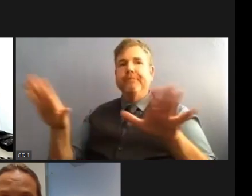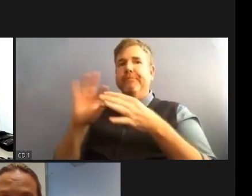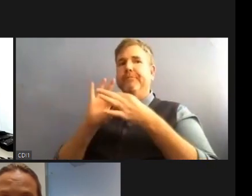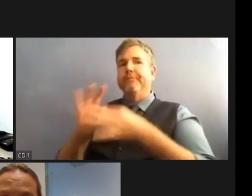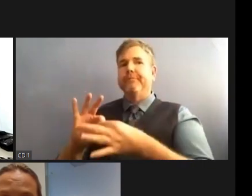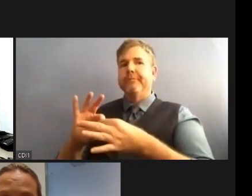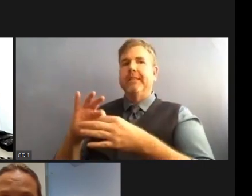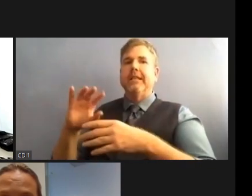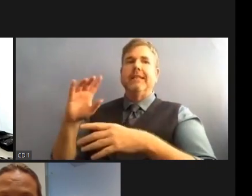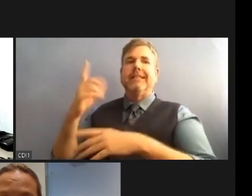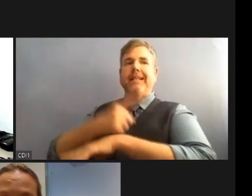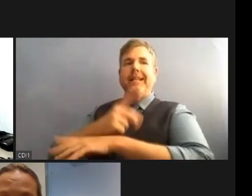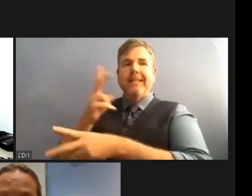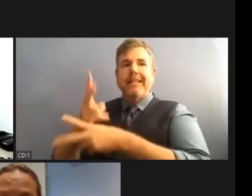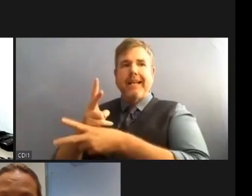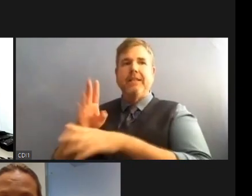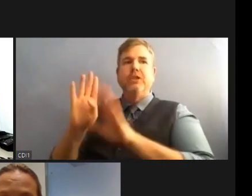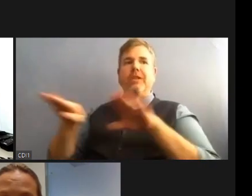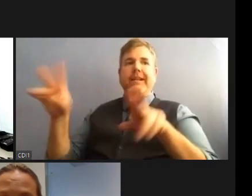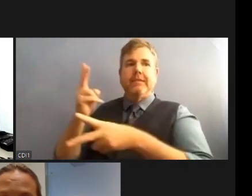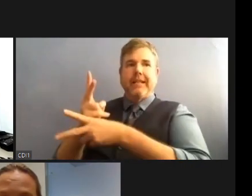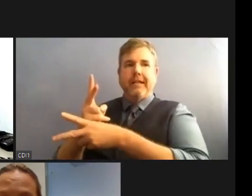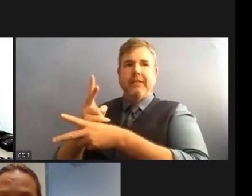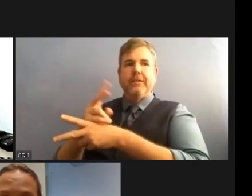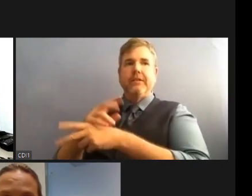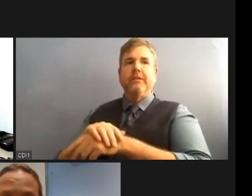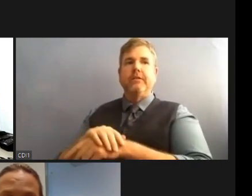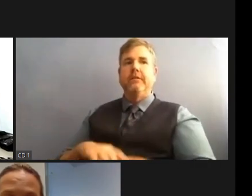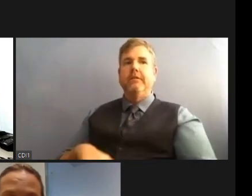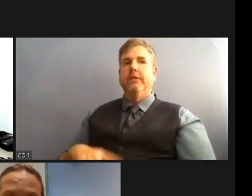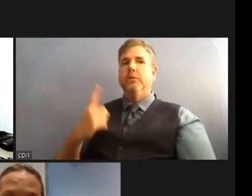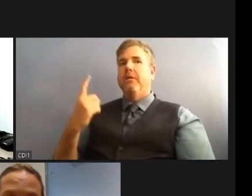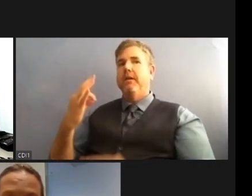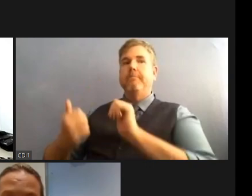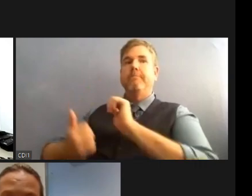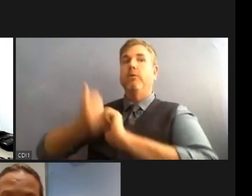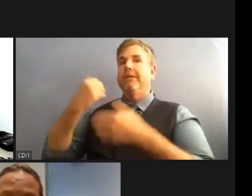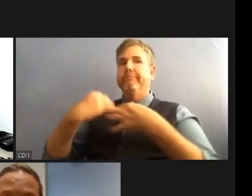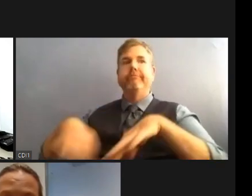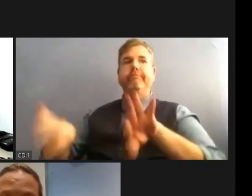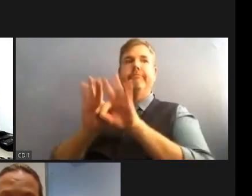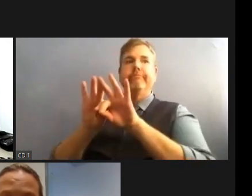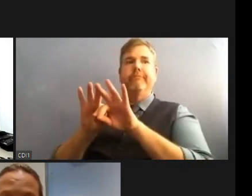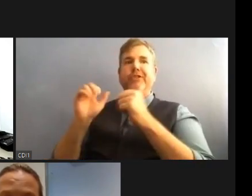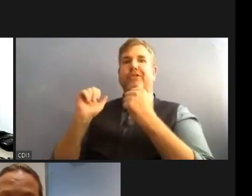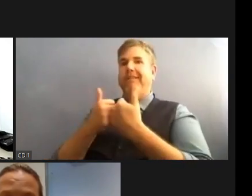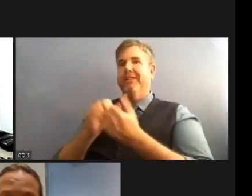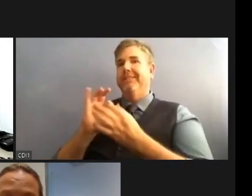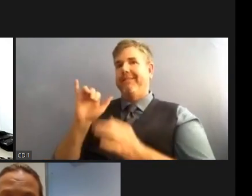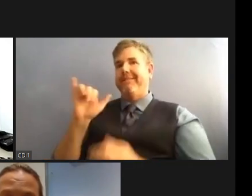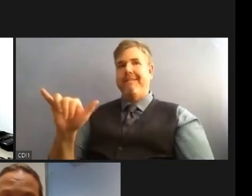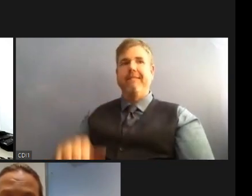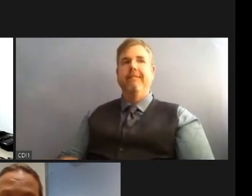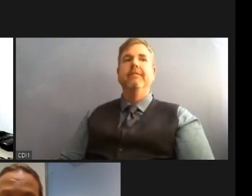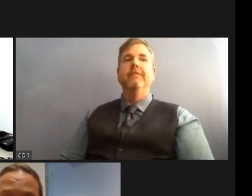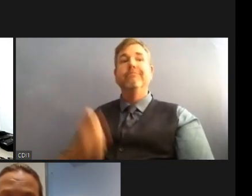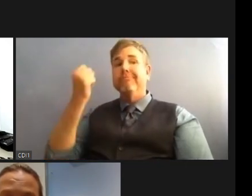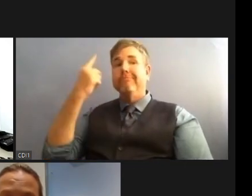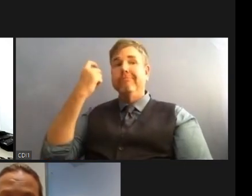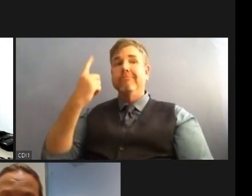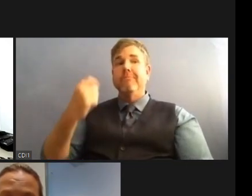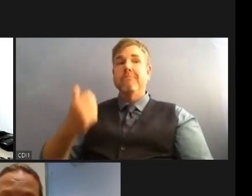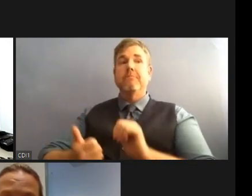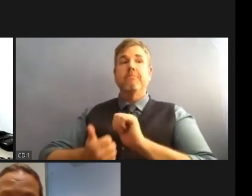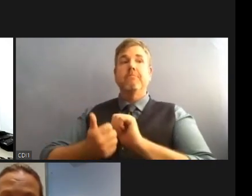15 cohorts. One of the most important changes. Most of the guidelines there are the same as they have been since the beginning of the shelter in place,